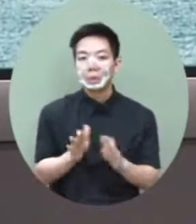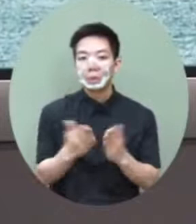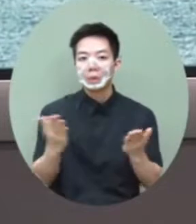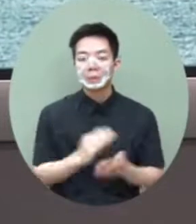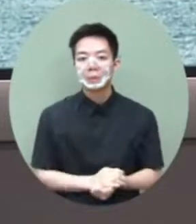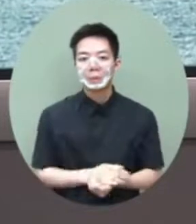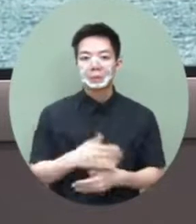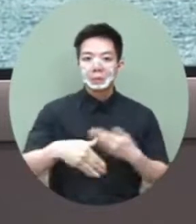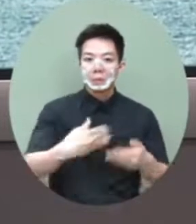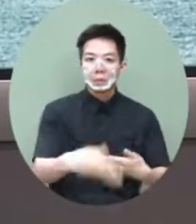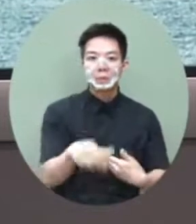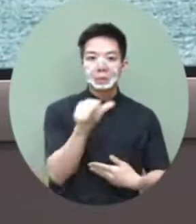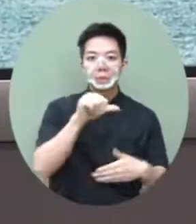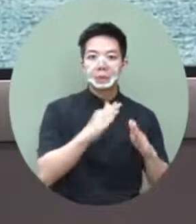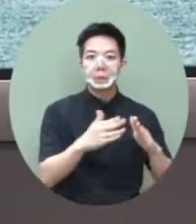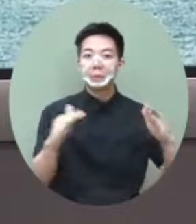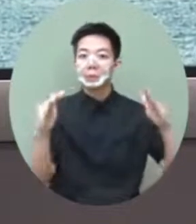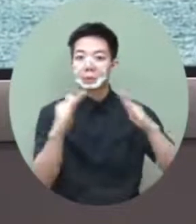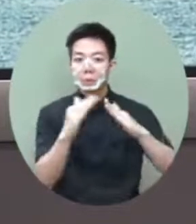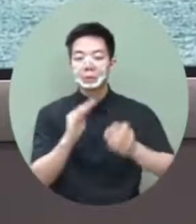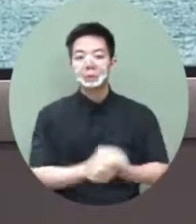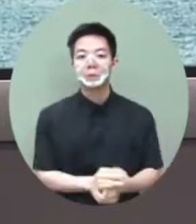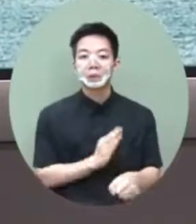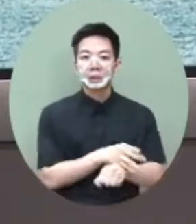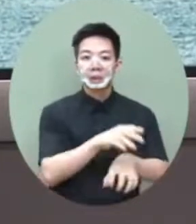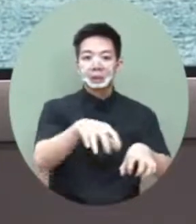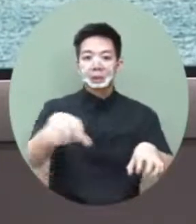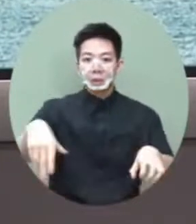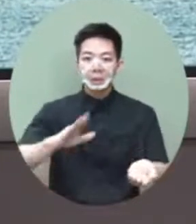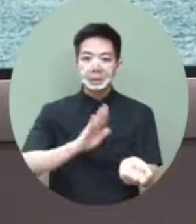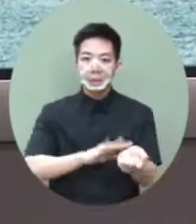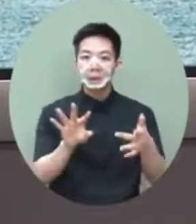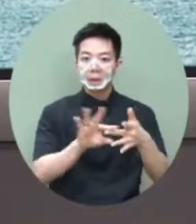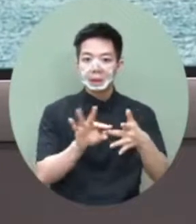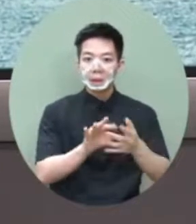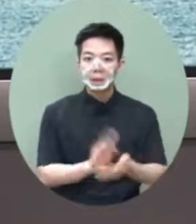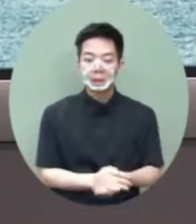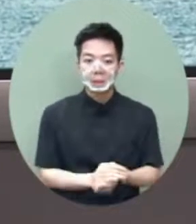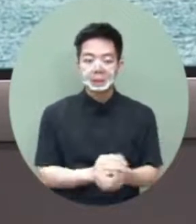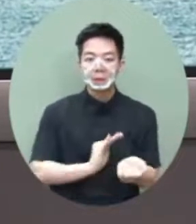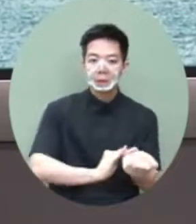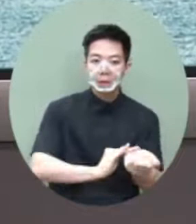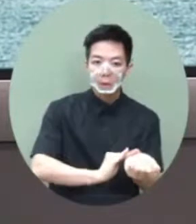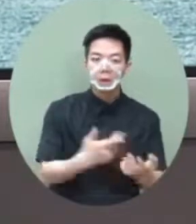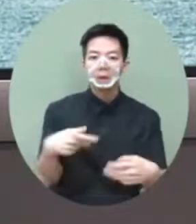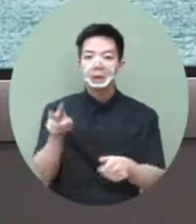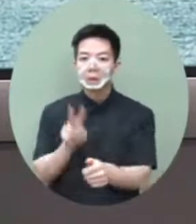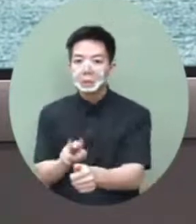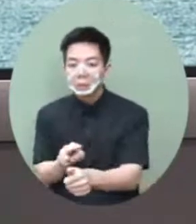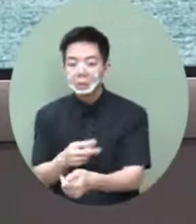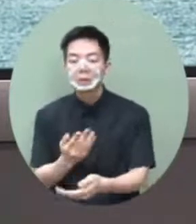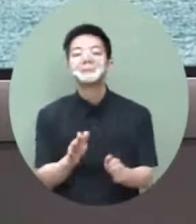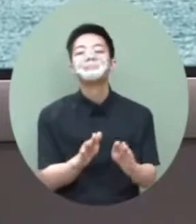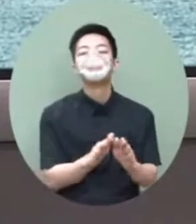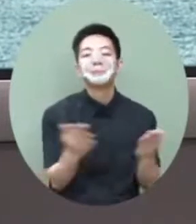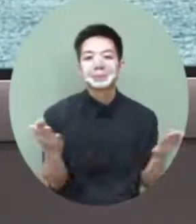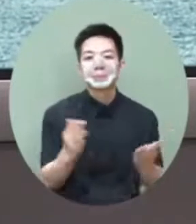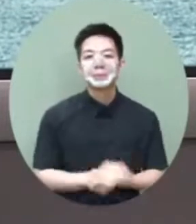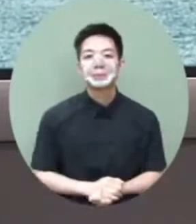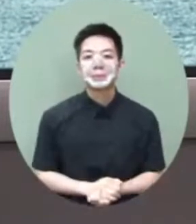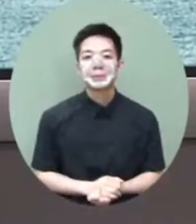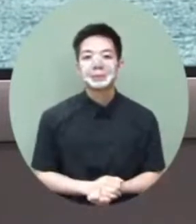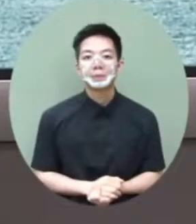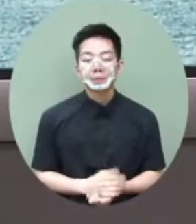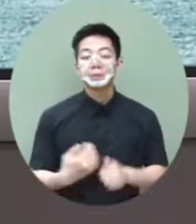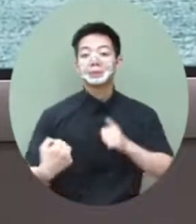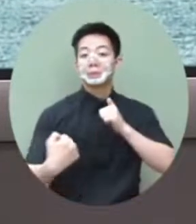medical personnel from the mainland to help us. They are very experienced and they have put down their work to come to Hong